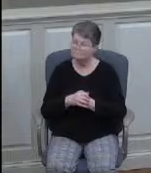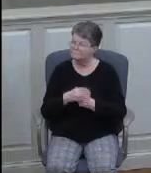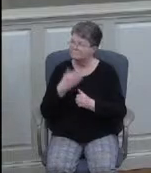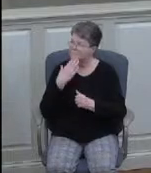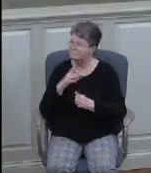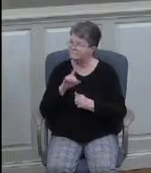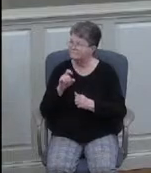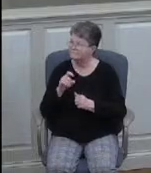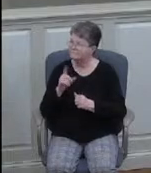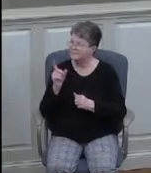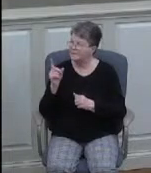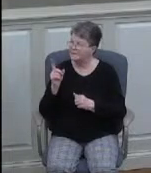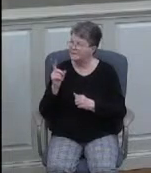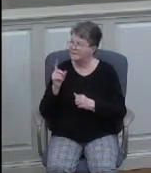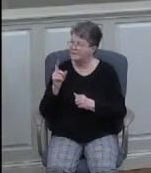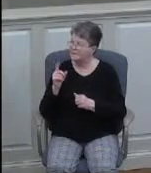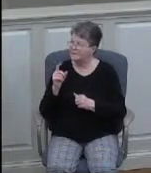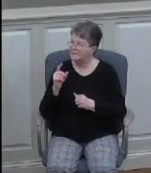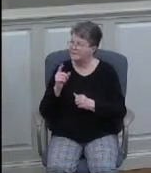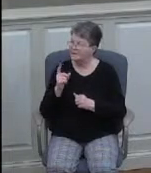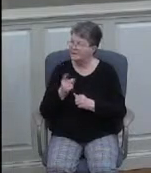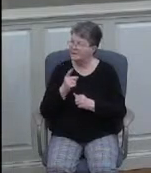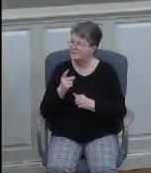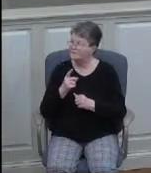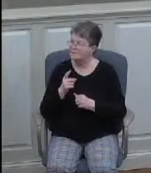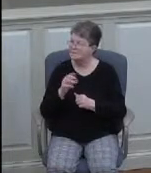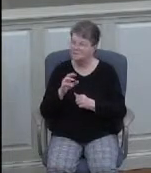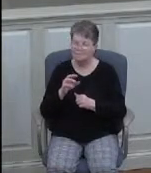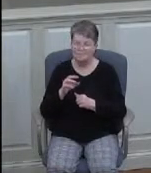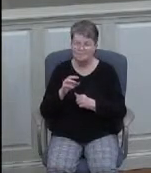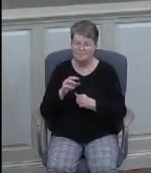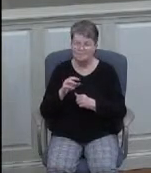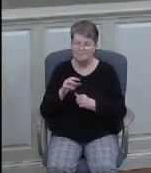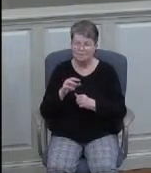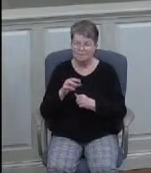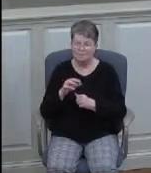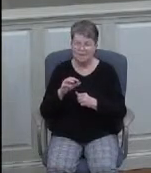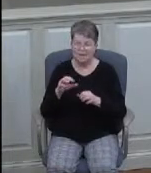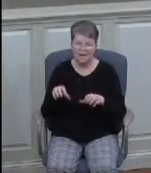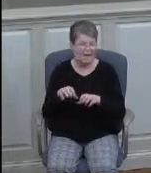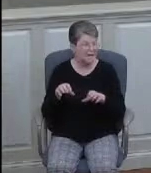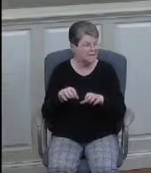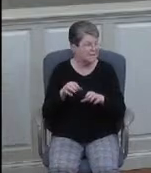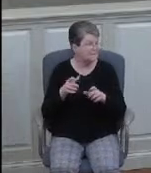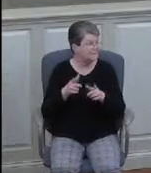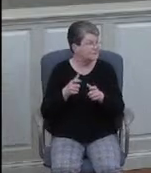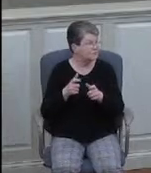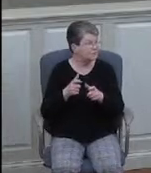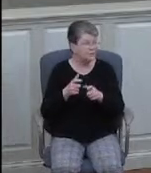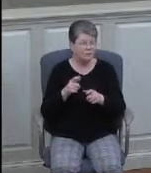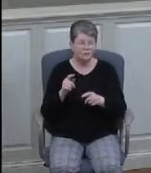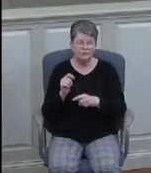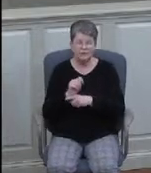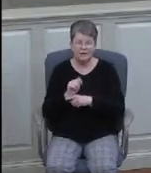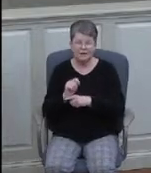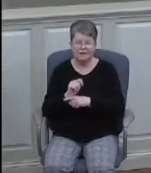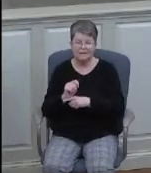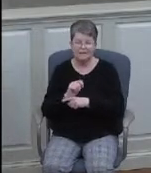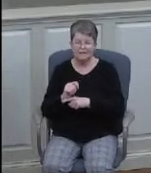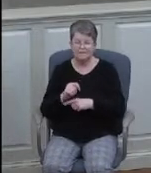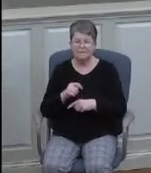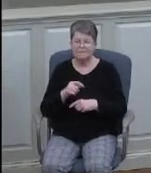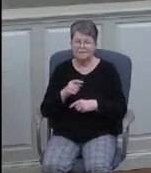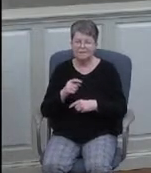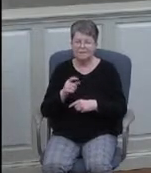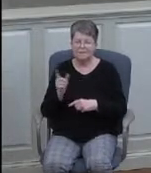And, as yeah. always, the active shooter training. I'm looking forward to that. Yeah. Yep. And one thing I didn't mention is I've already worked,